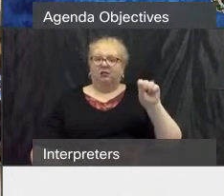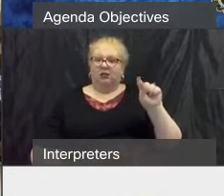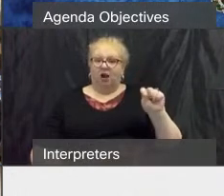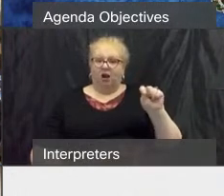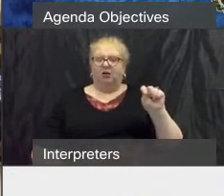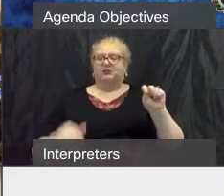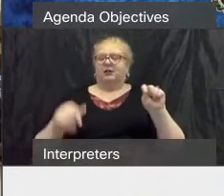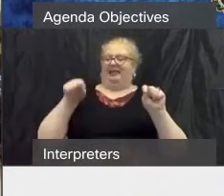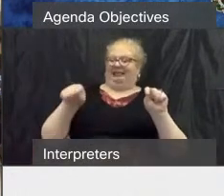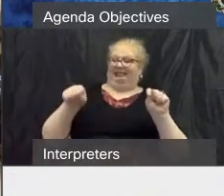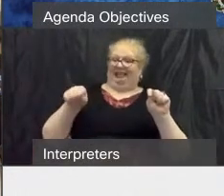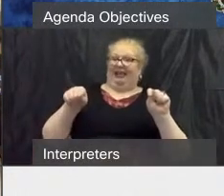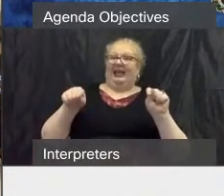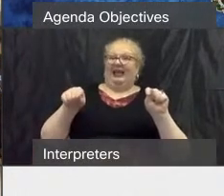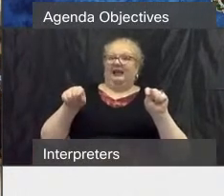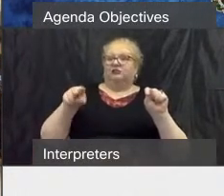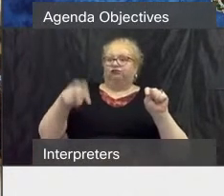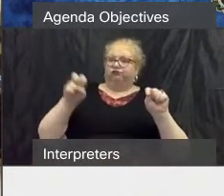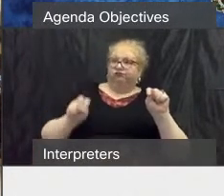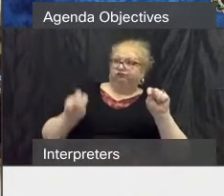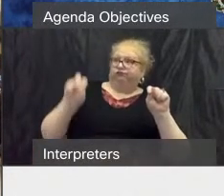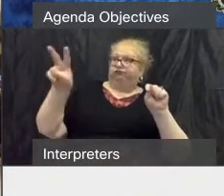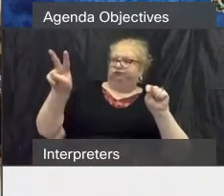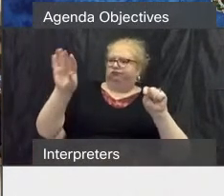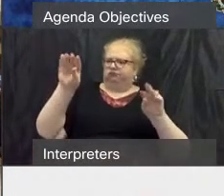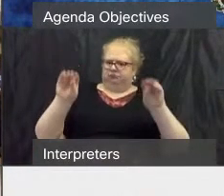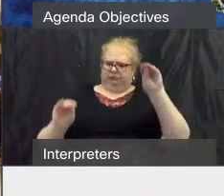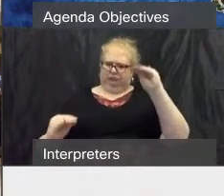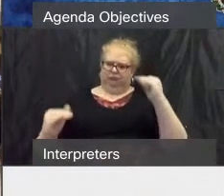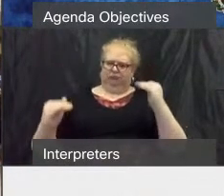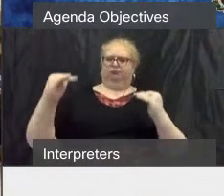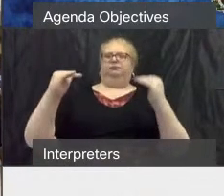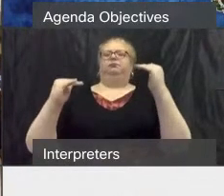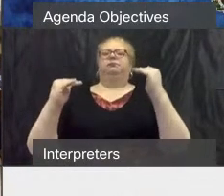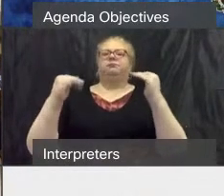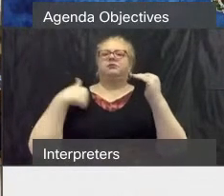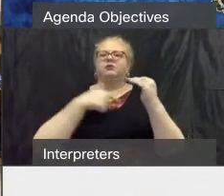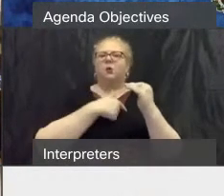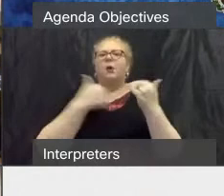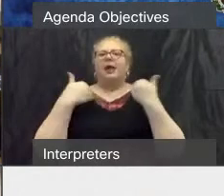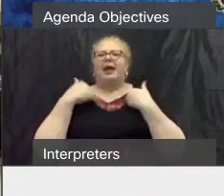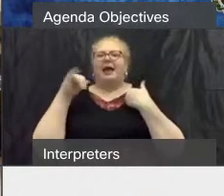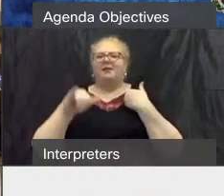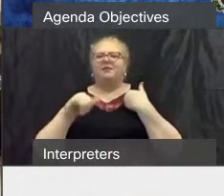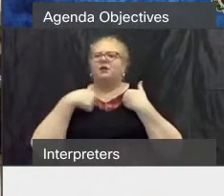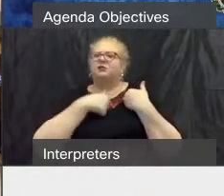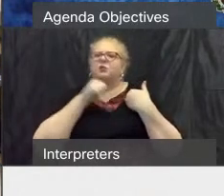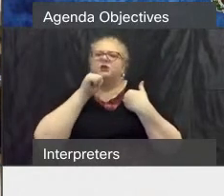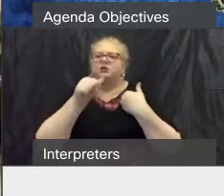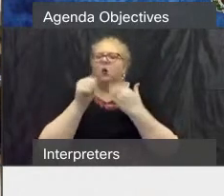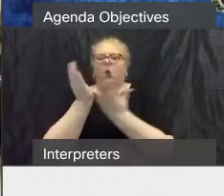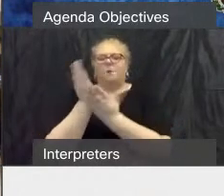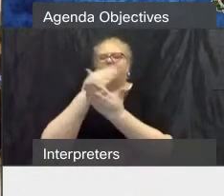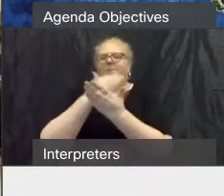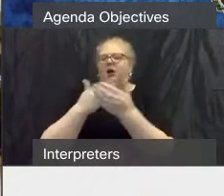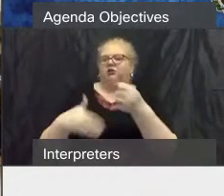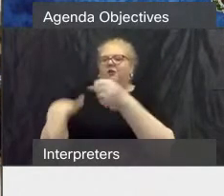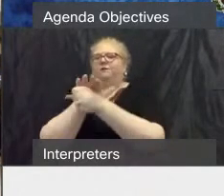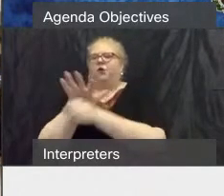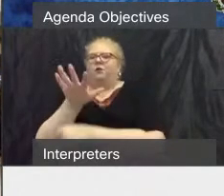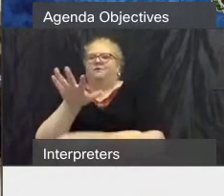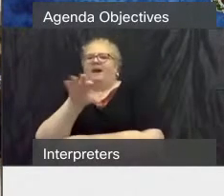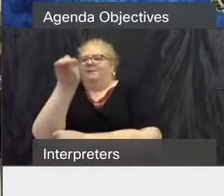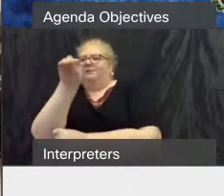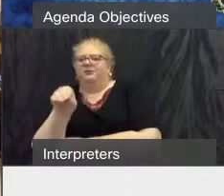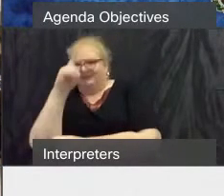filling 100% of police and fire vacant positions and that type of thing. So we don't budget at the full 5%. But since